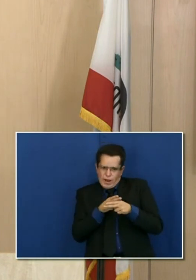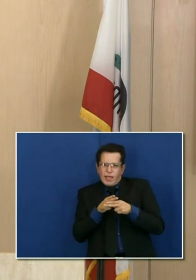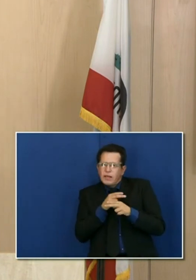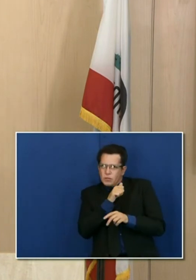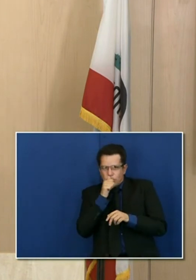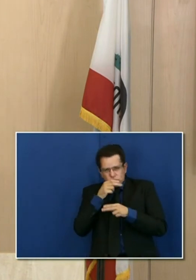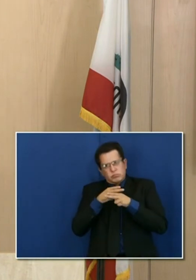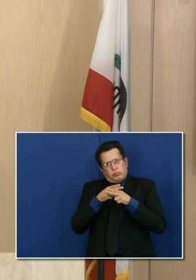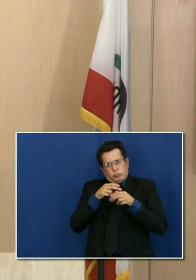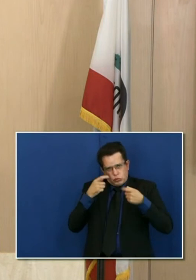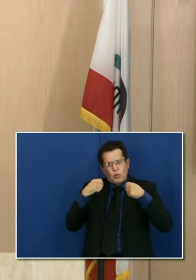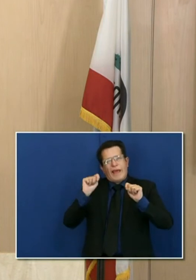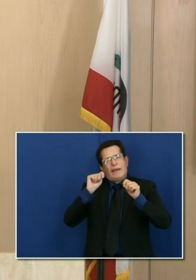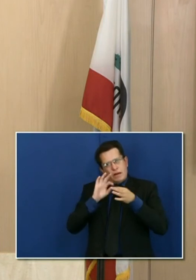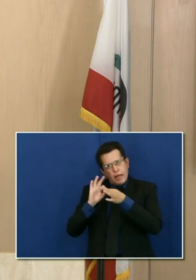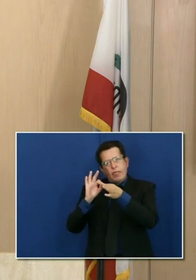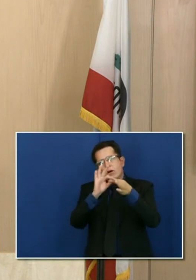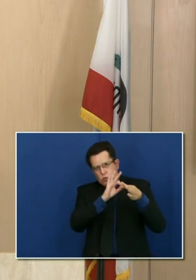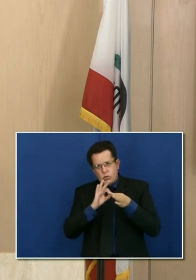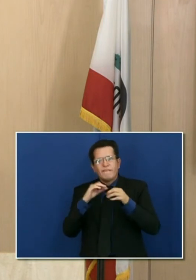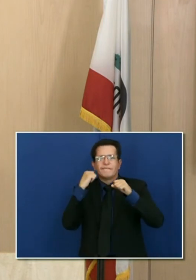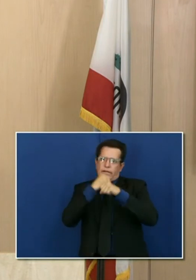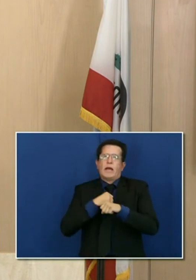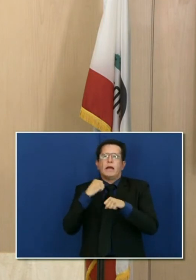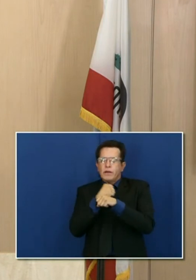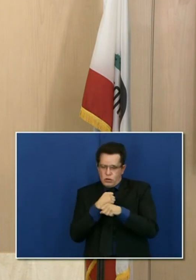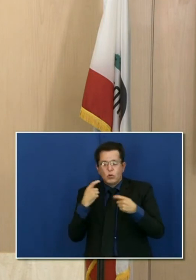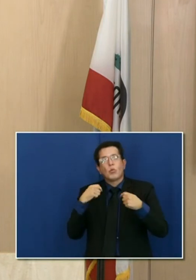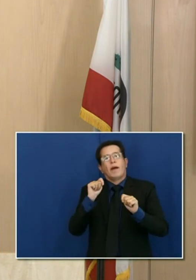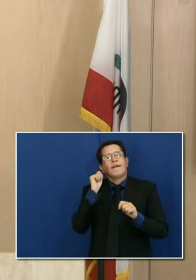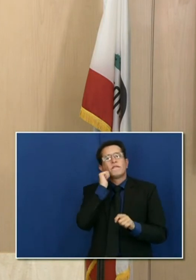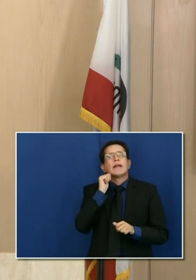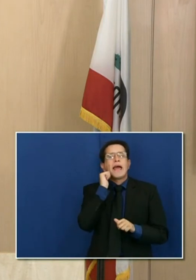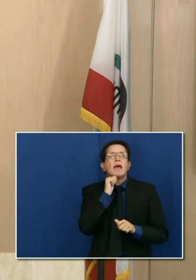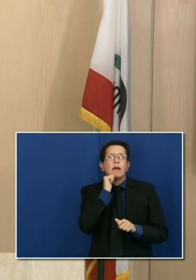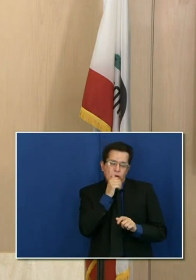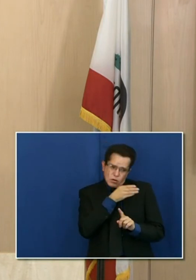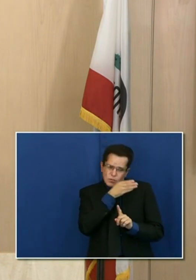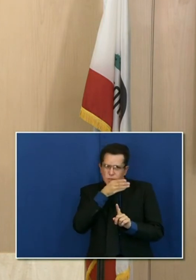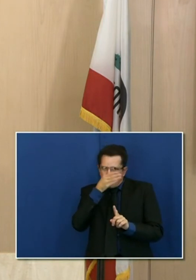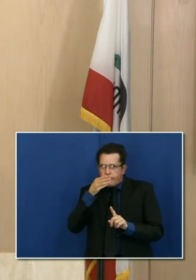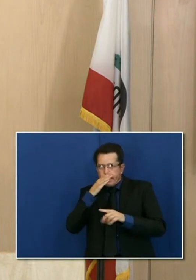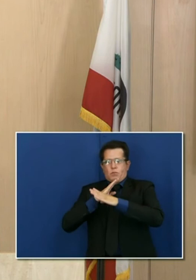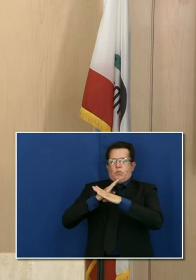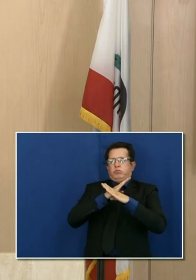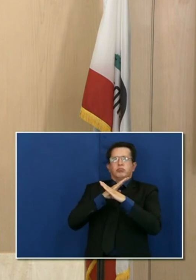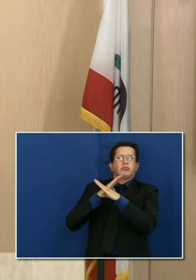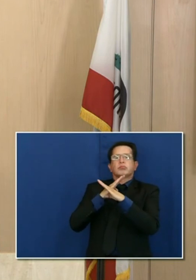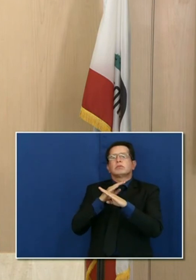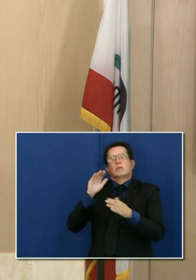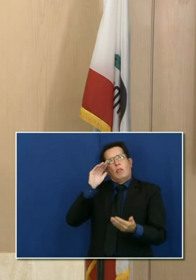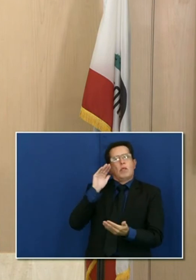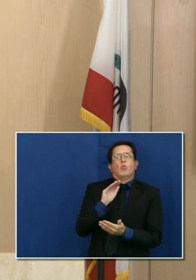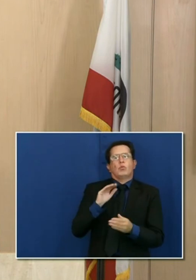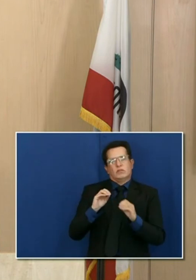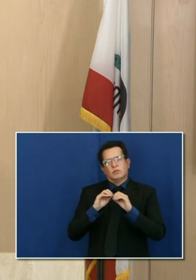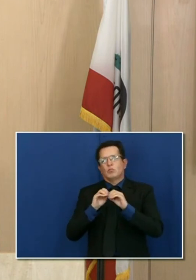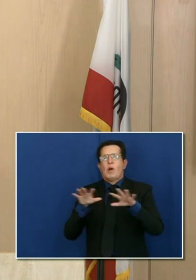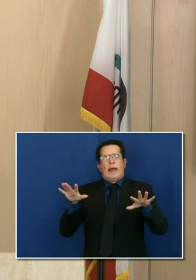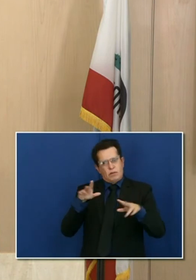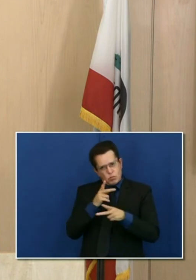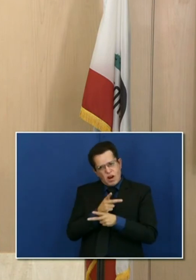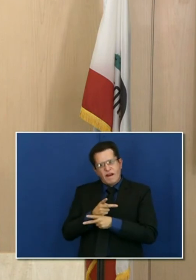continue to come together. We're going to have to continue to fight each and every single day in an effort to try and slow the spread, to keep our